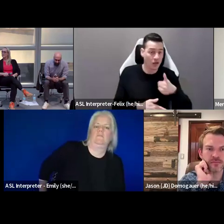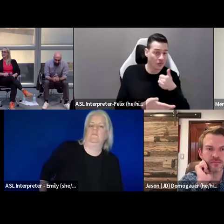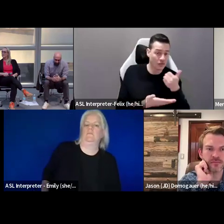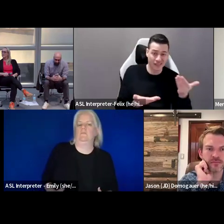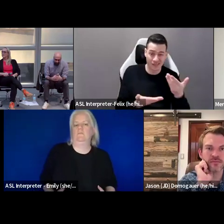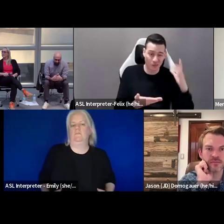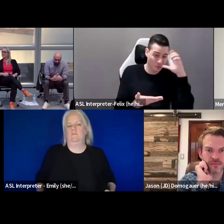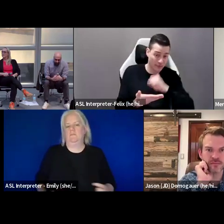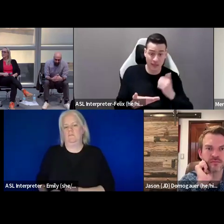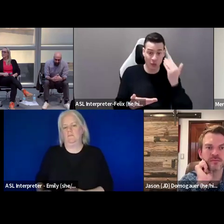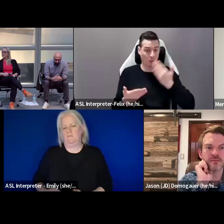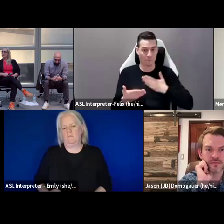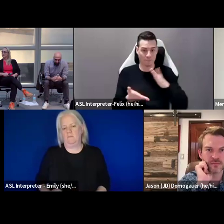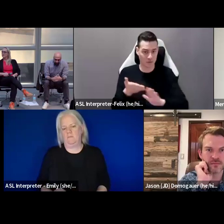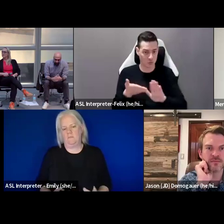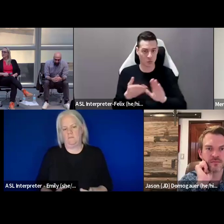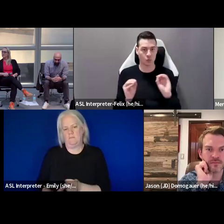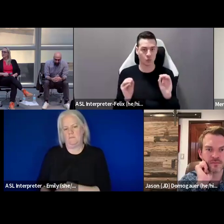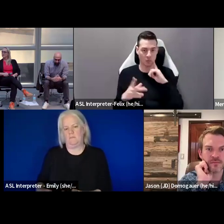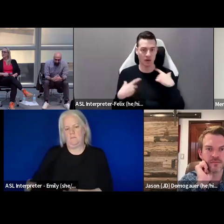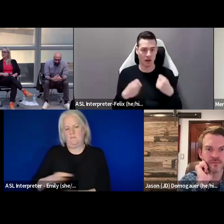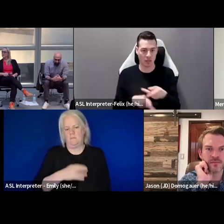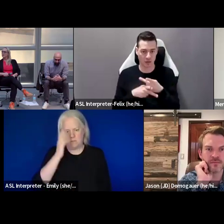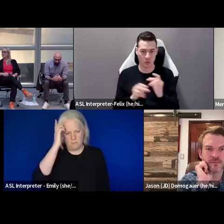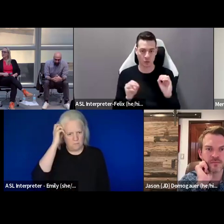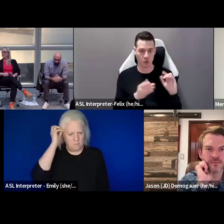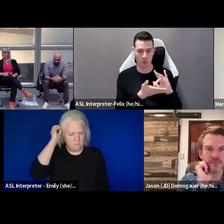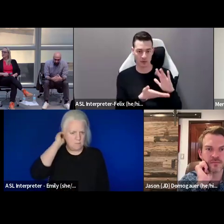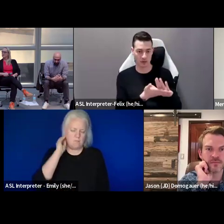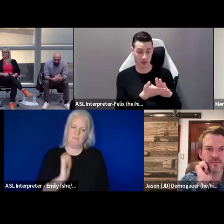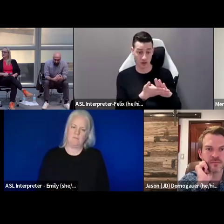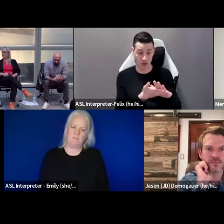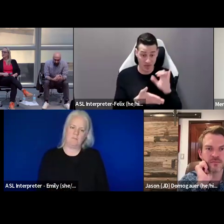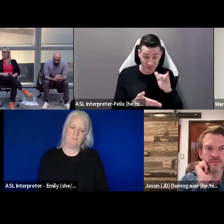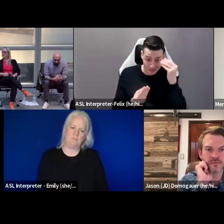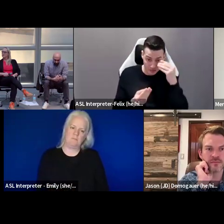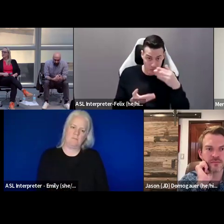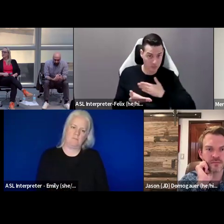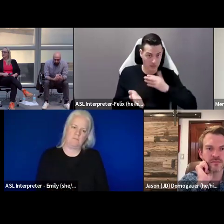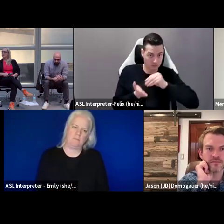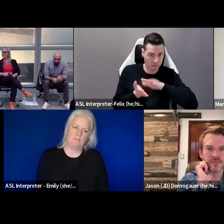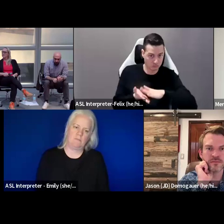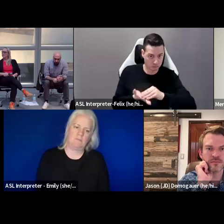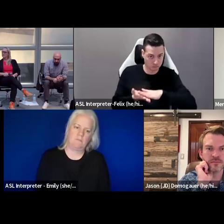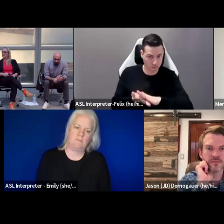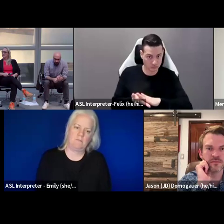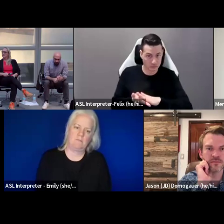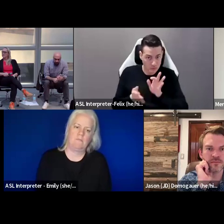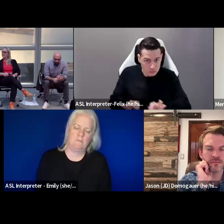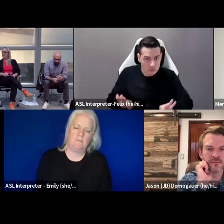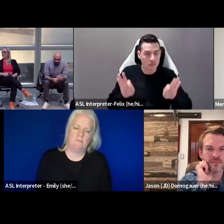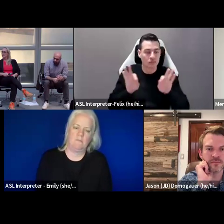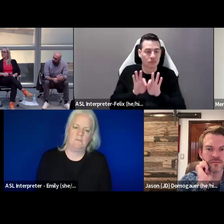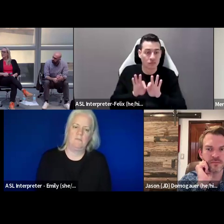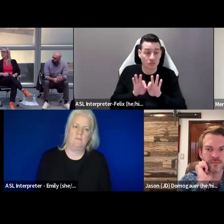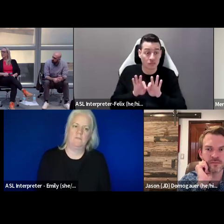know that on my campus there is no mental health care, or there's no medical care. all of that information is very, very useful to us because sometimes Merlin,